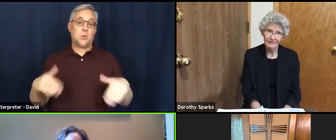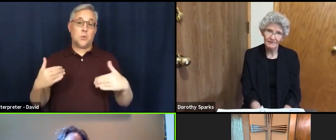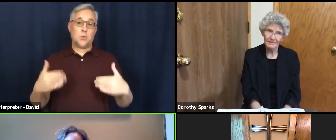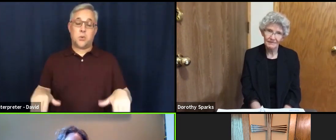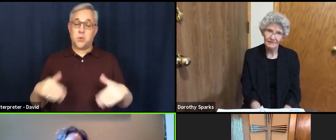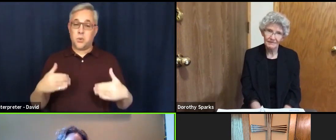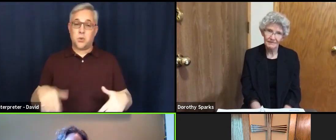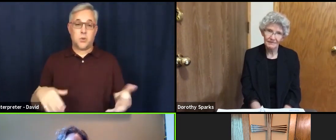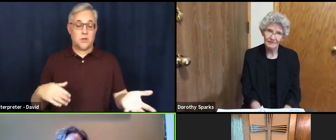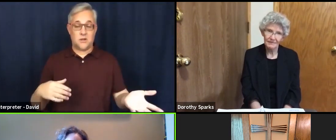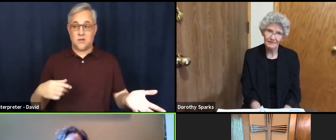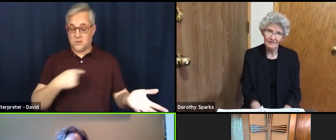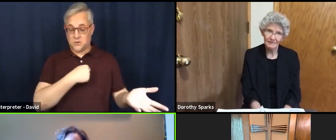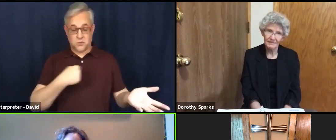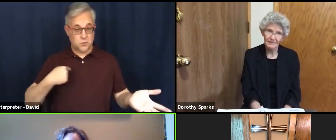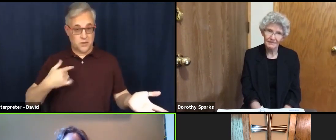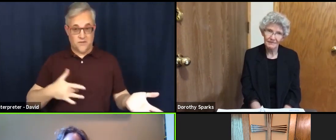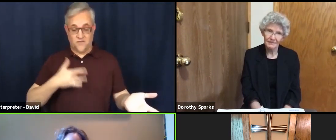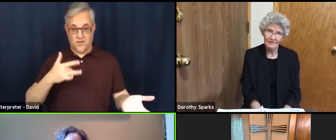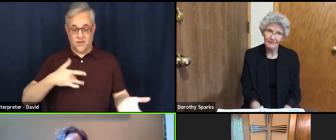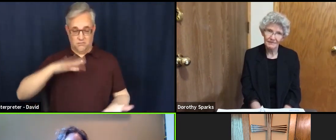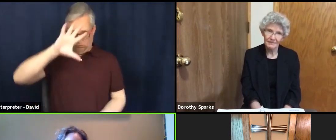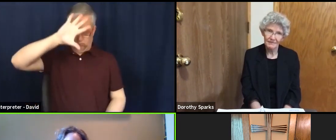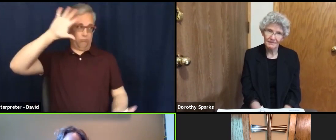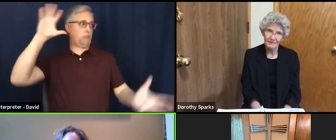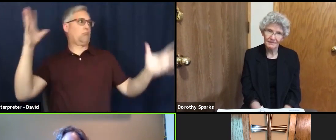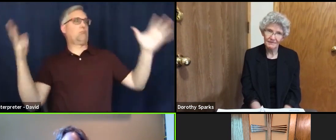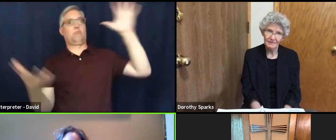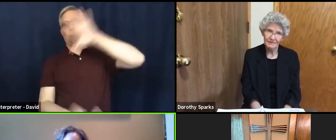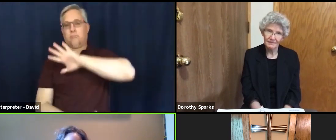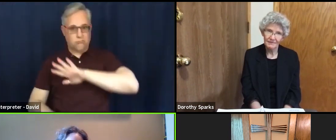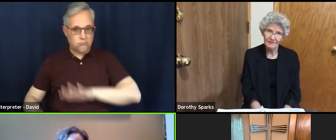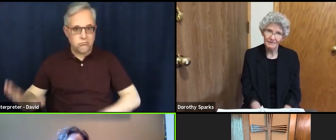feel upside down. They really feel